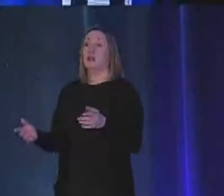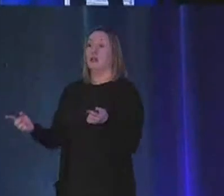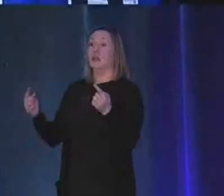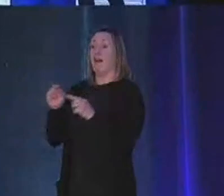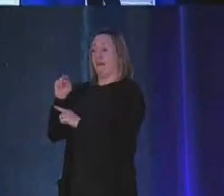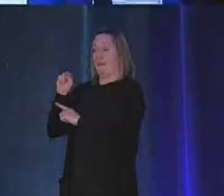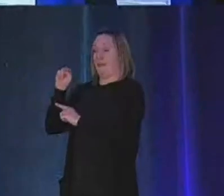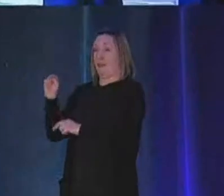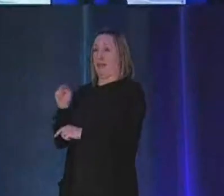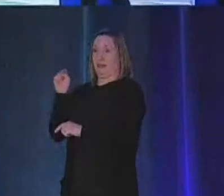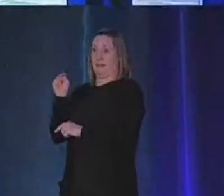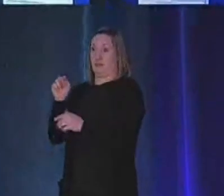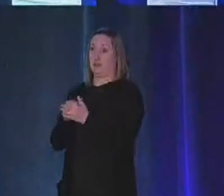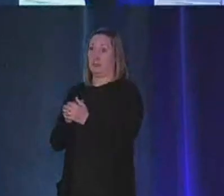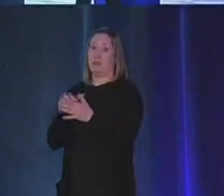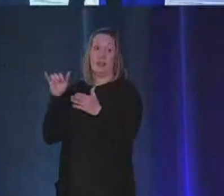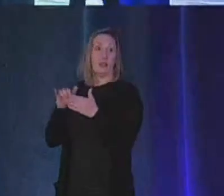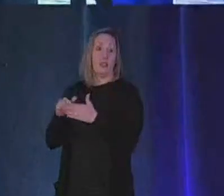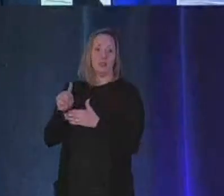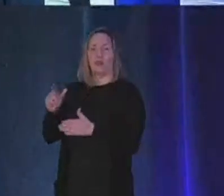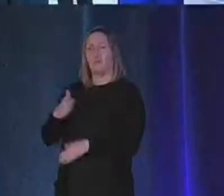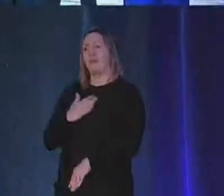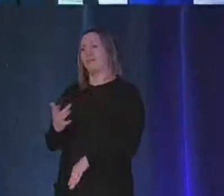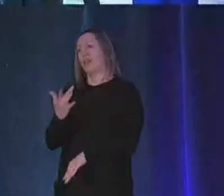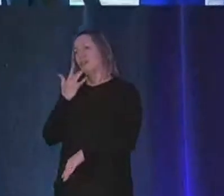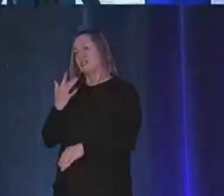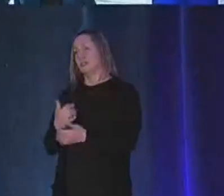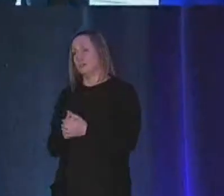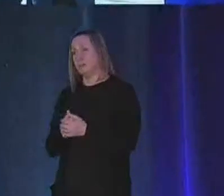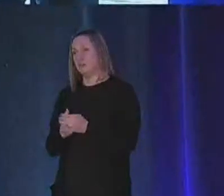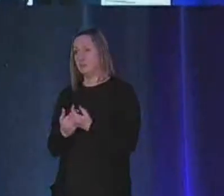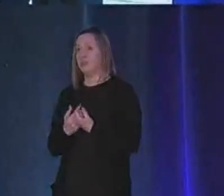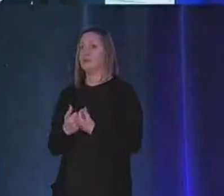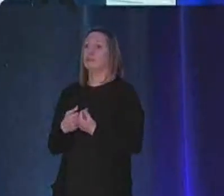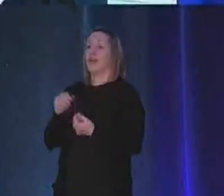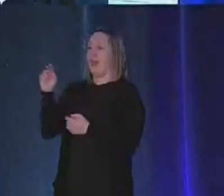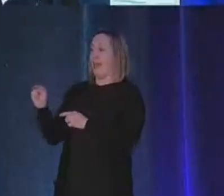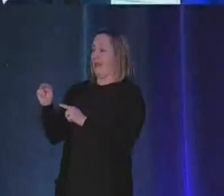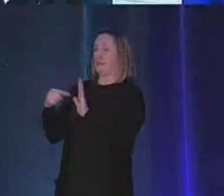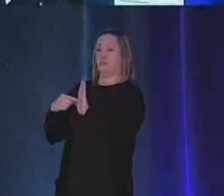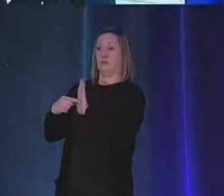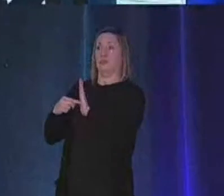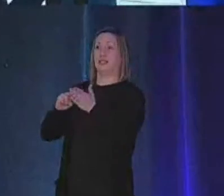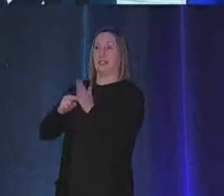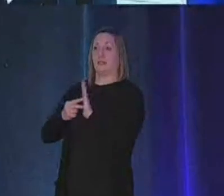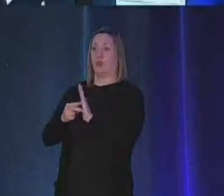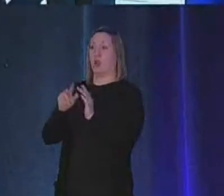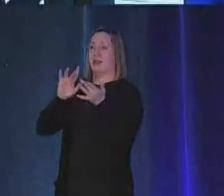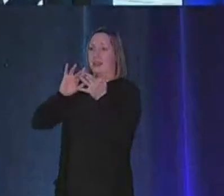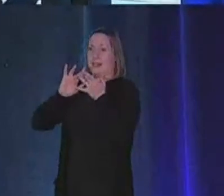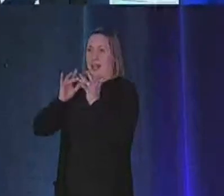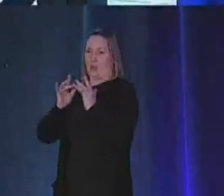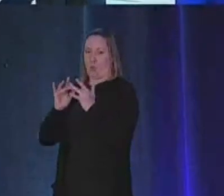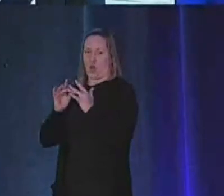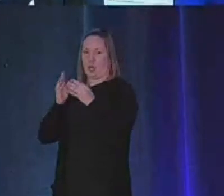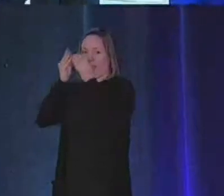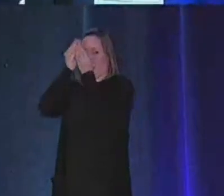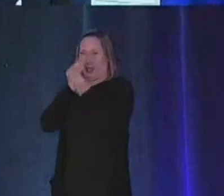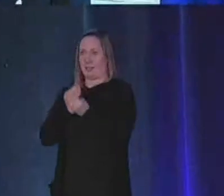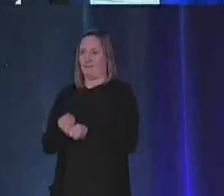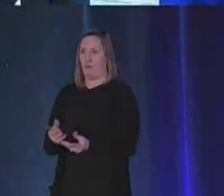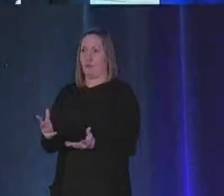N. This is actually one of my favorites right here. N stands for the Network